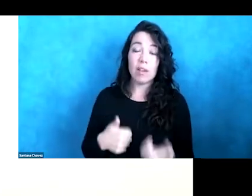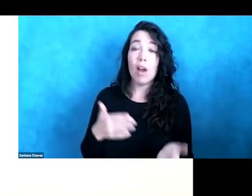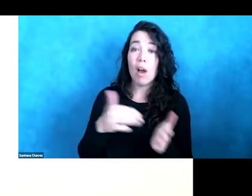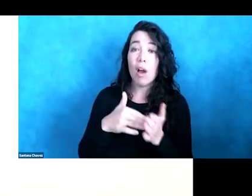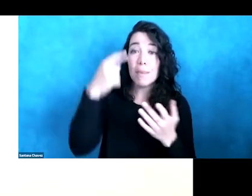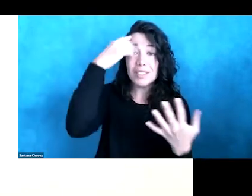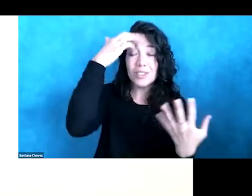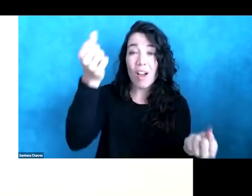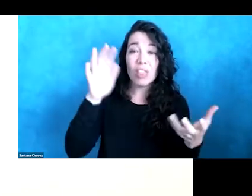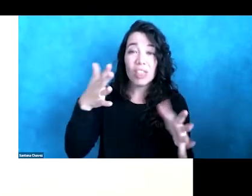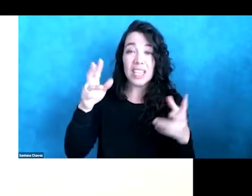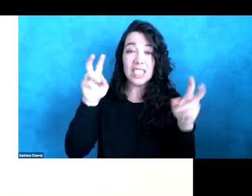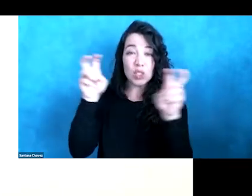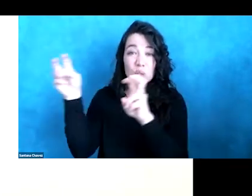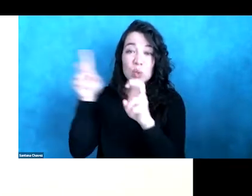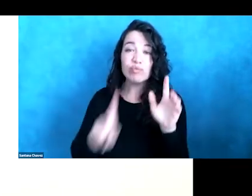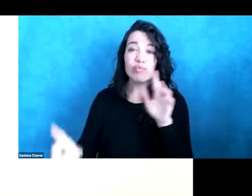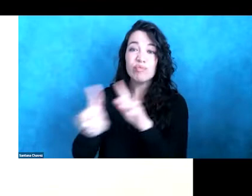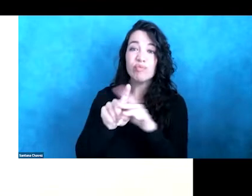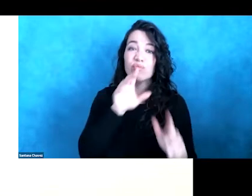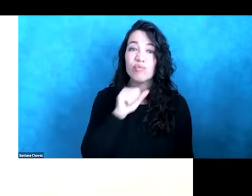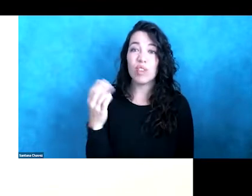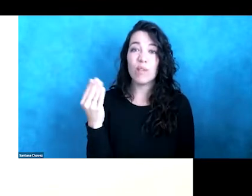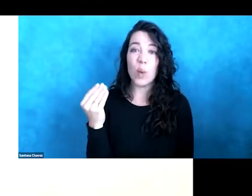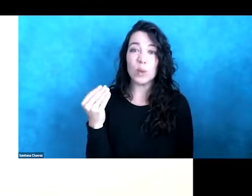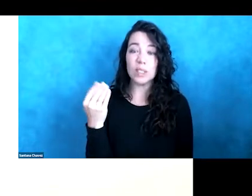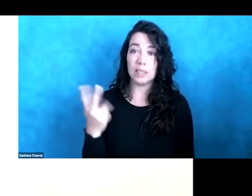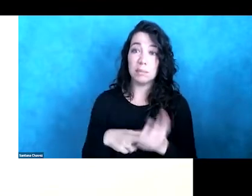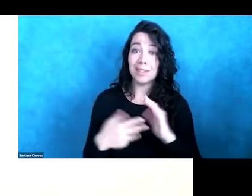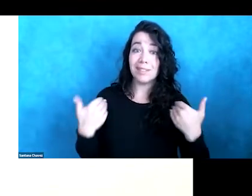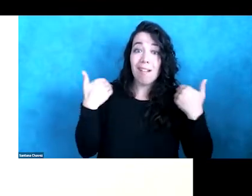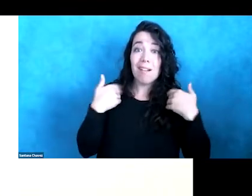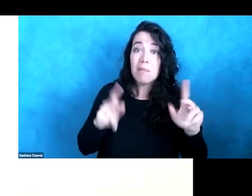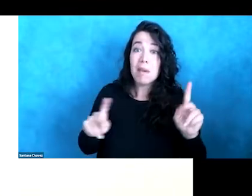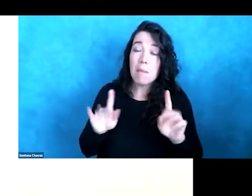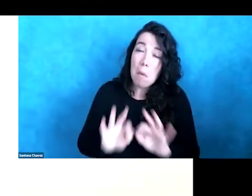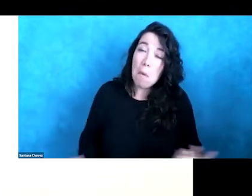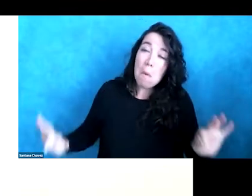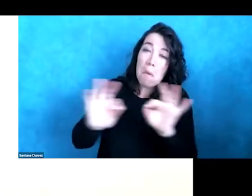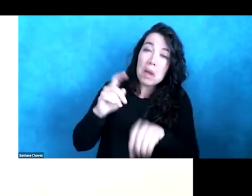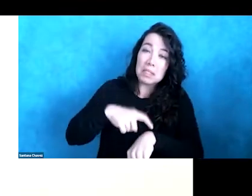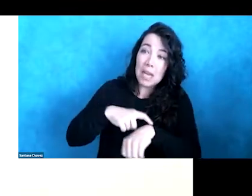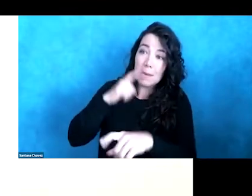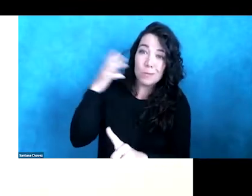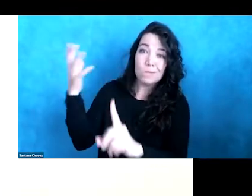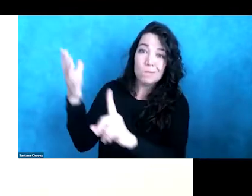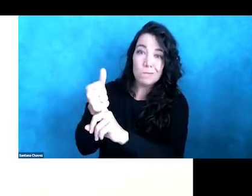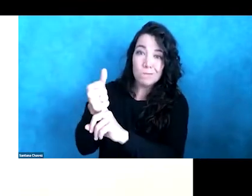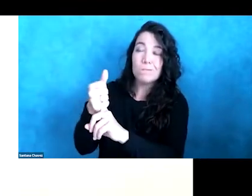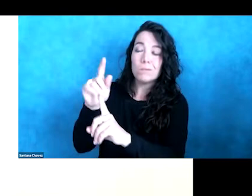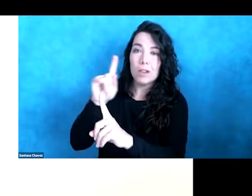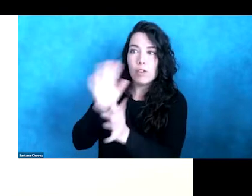makes adolescent and youth years a critical time in which to intervene, to help put youth on a path to lifelong mental and physical